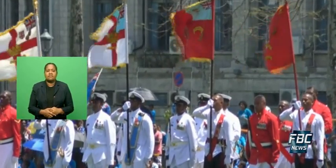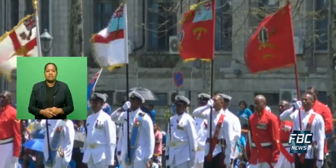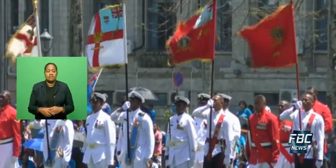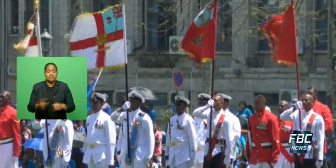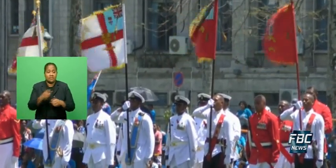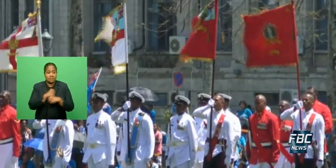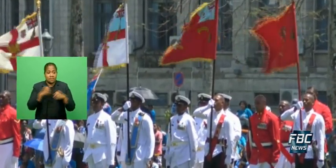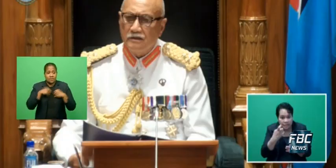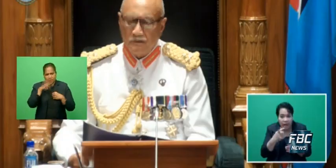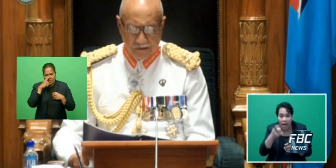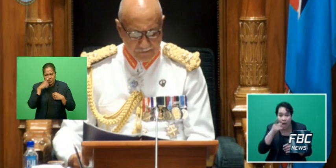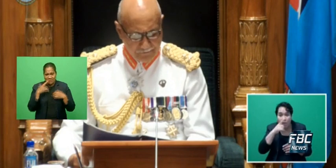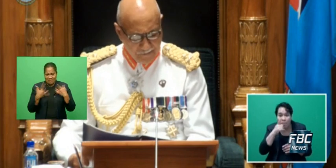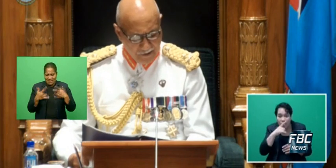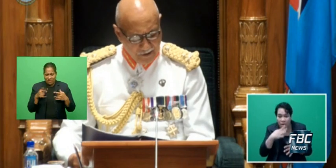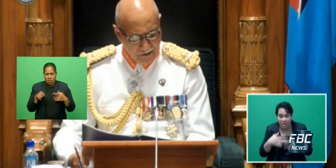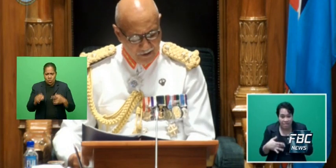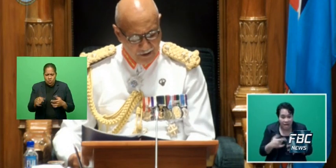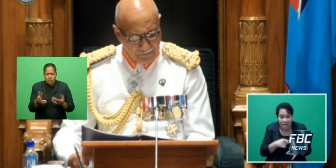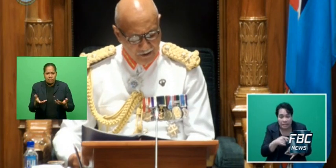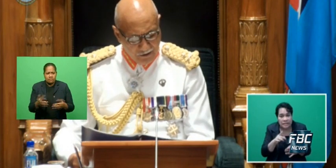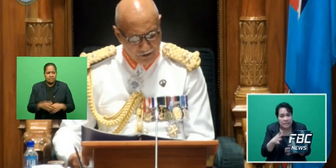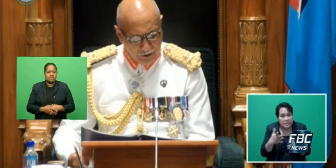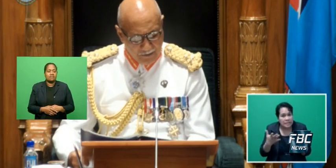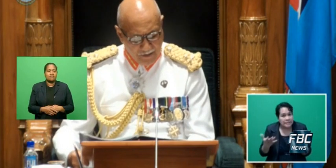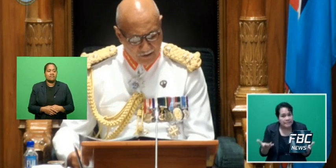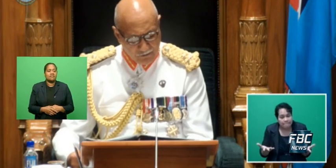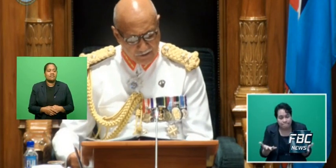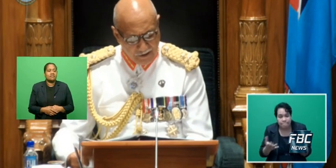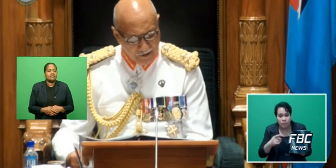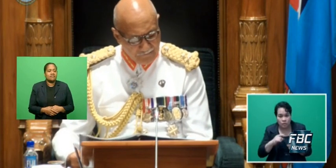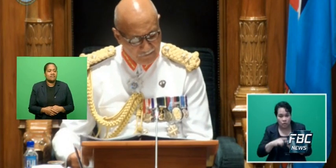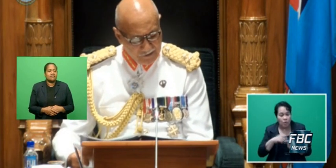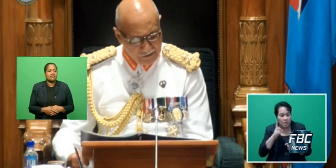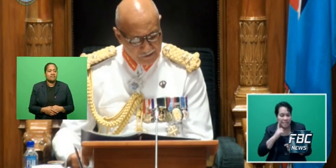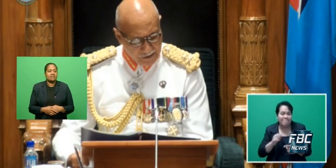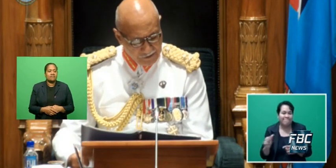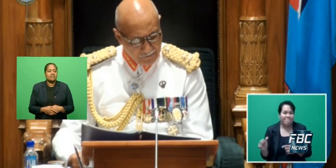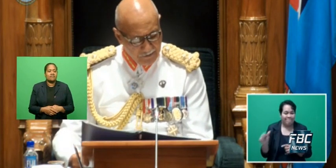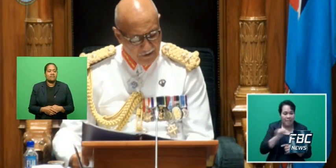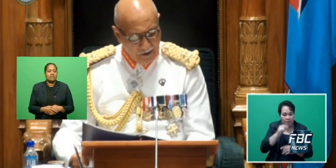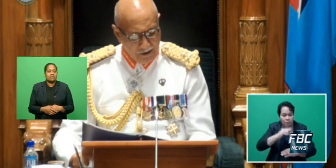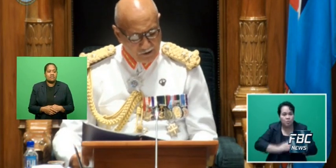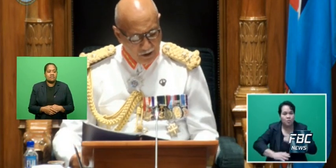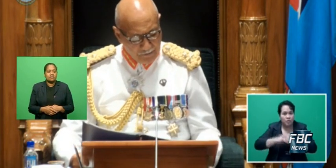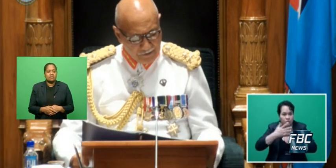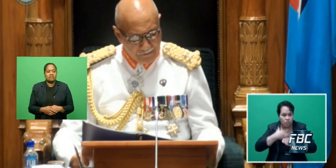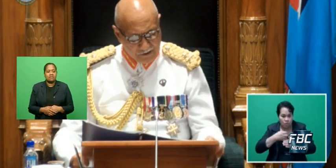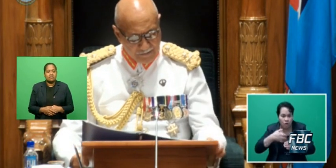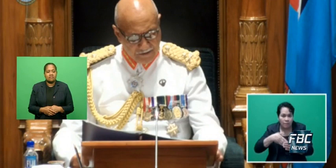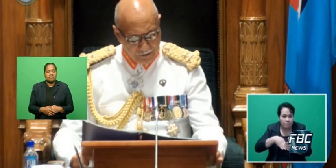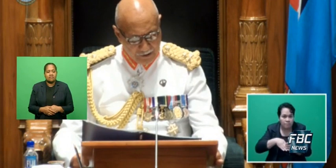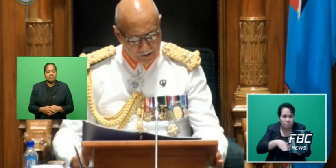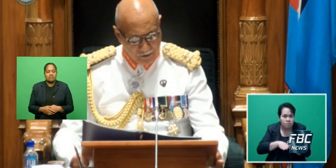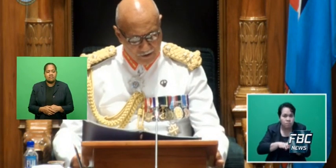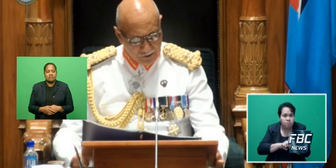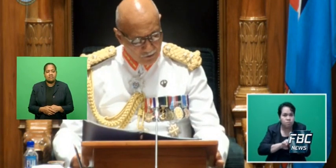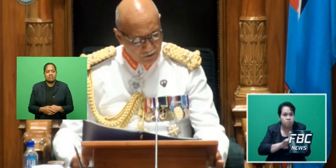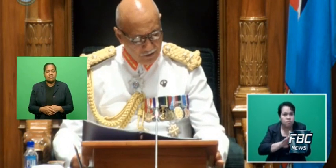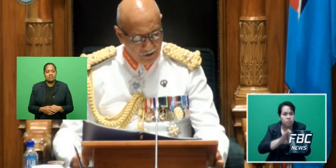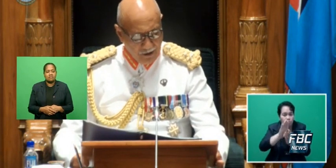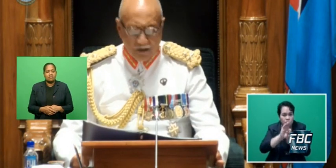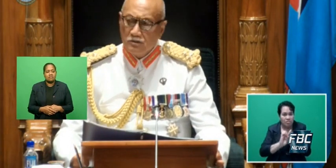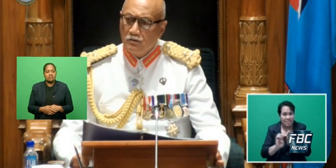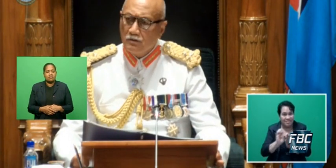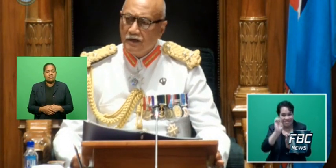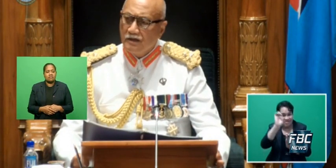people's livelihoods are at stake. And building our economy back will take an effort as decisive, as cooperative and as patriotic as what it